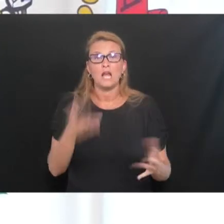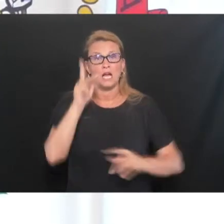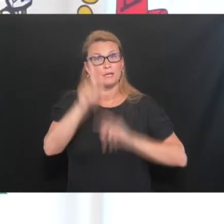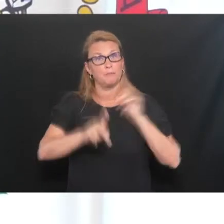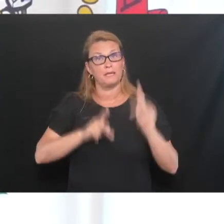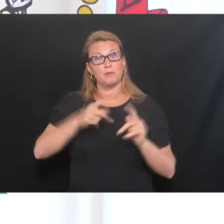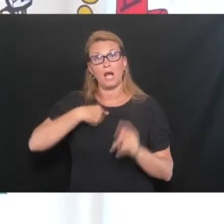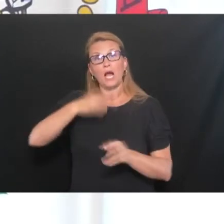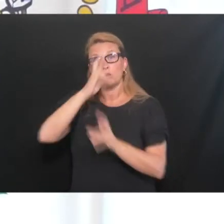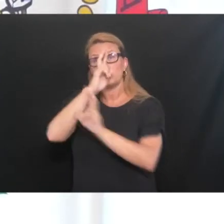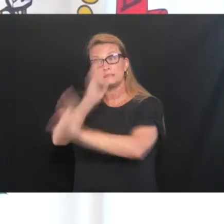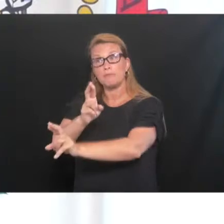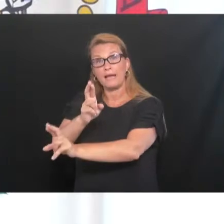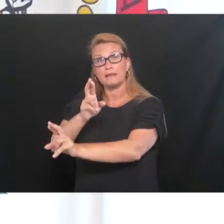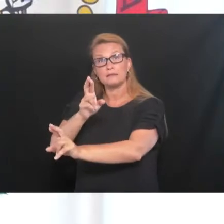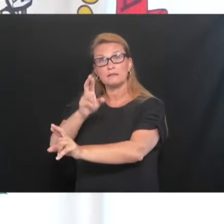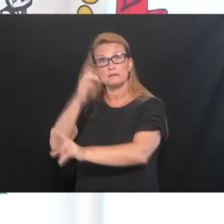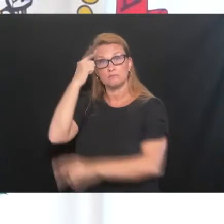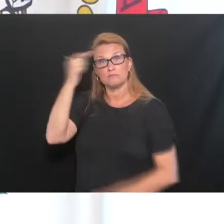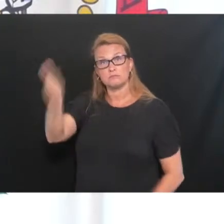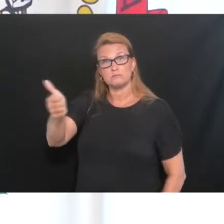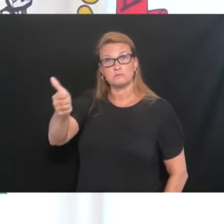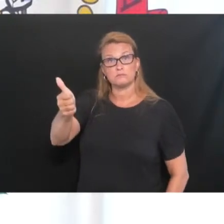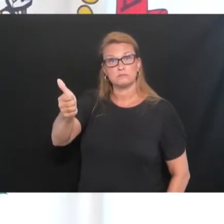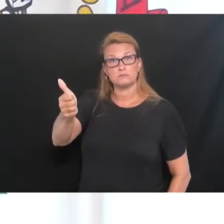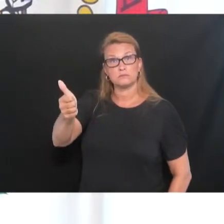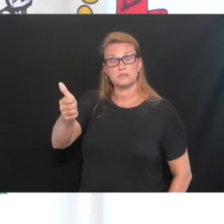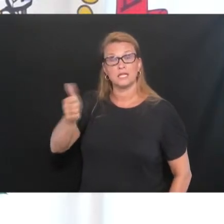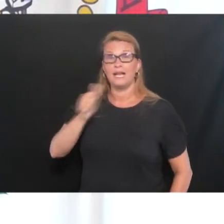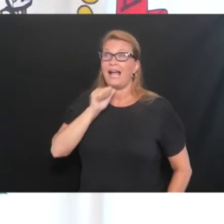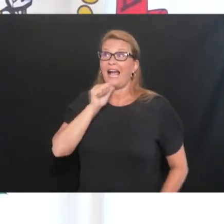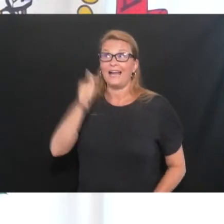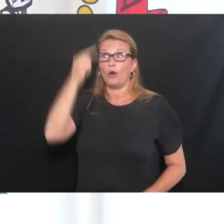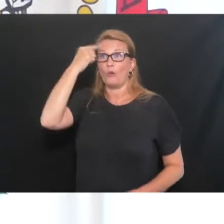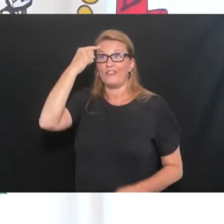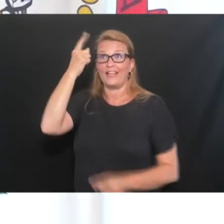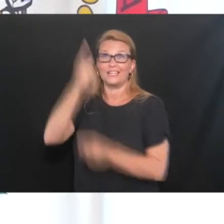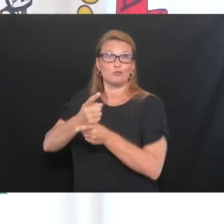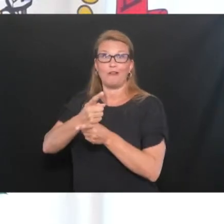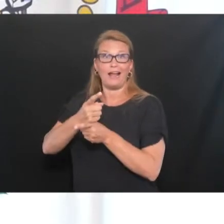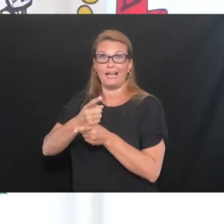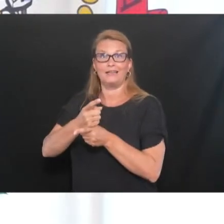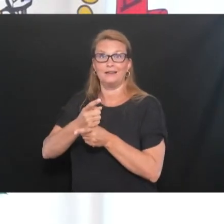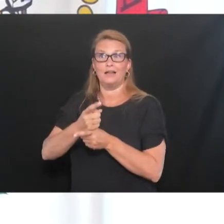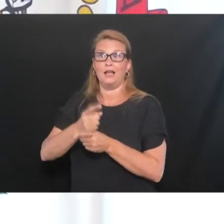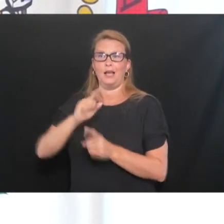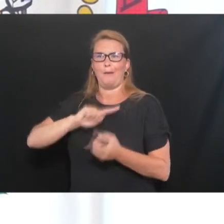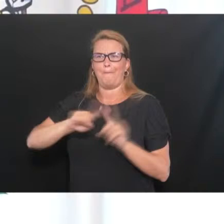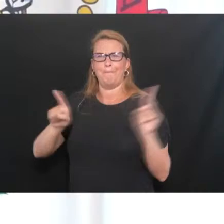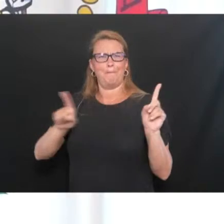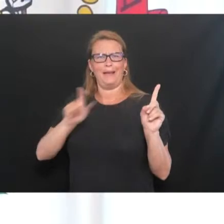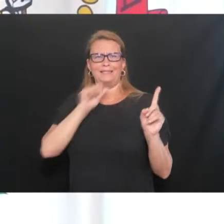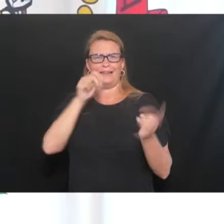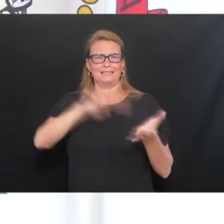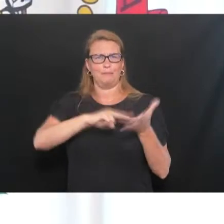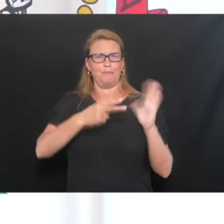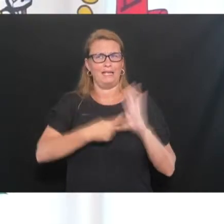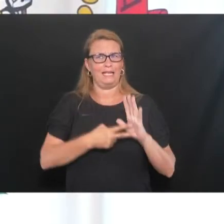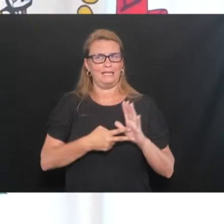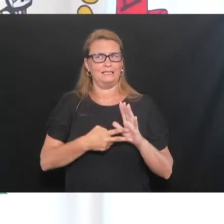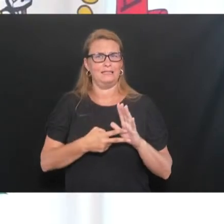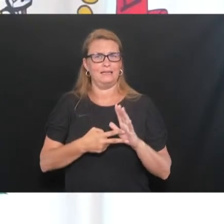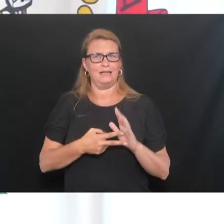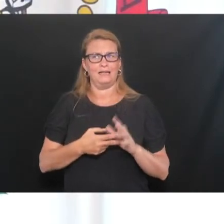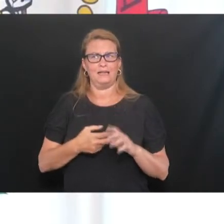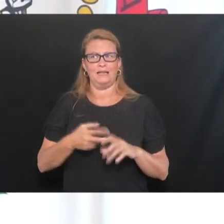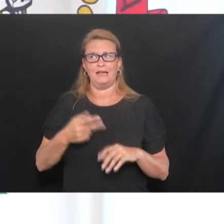respectful, really, really respectful. I don't think it's the right thing to not be vaccinated. But that doesn't mean that I don't think that I should